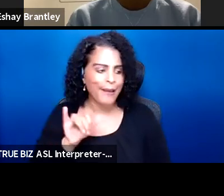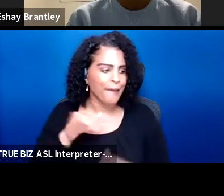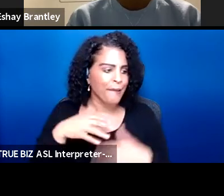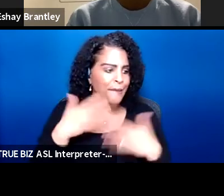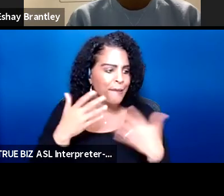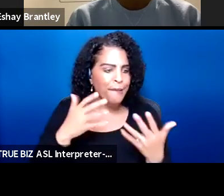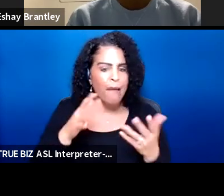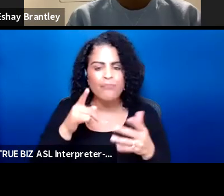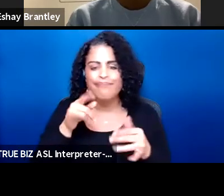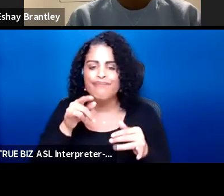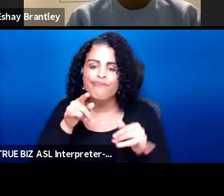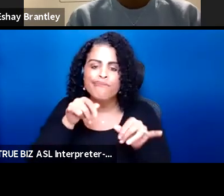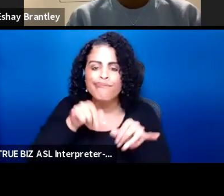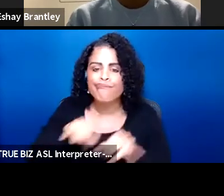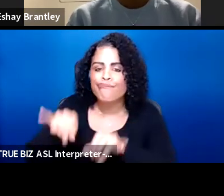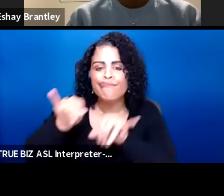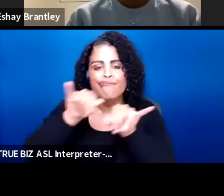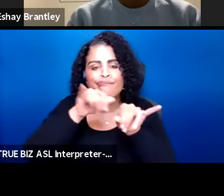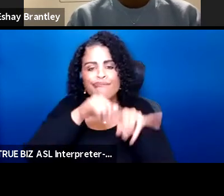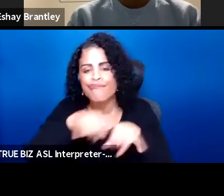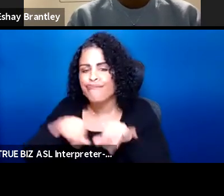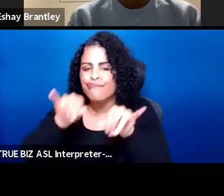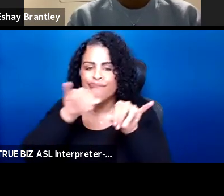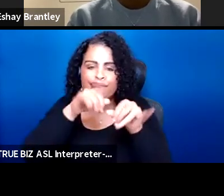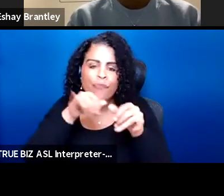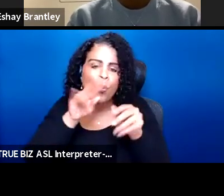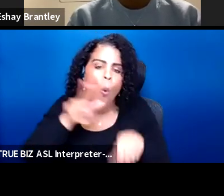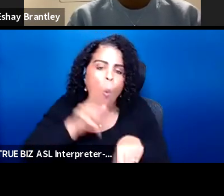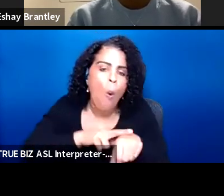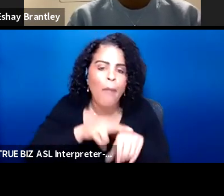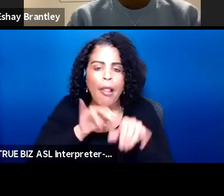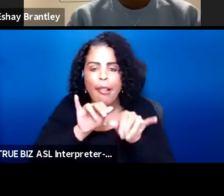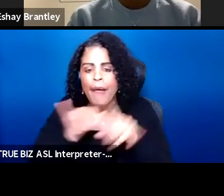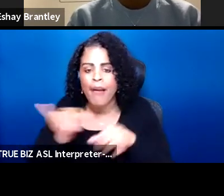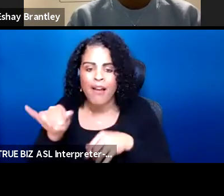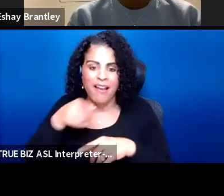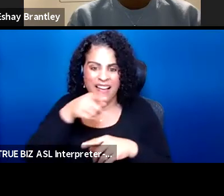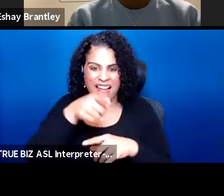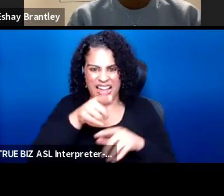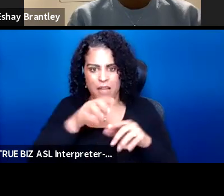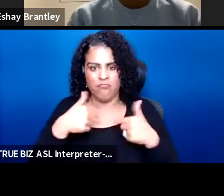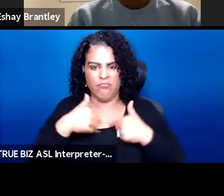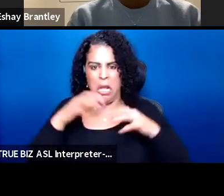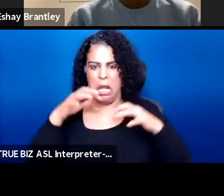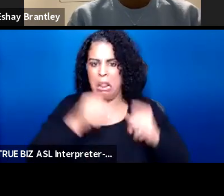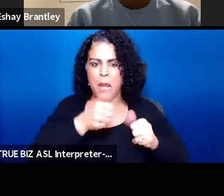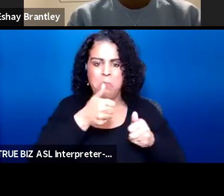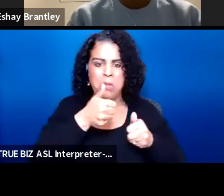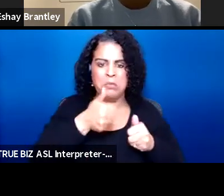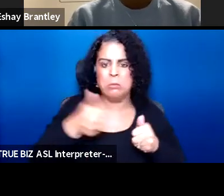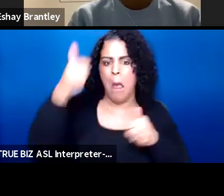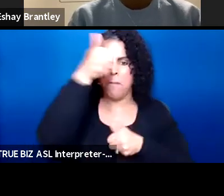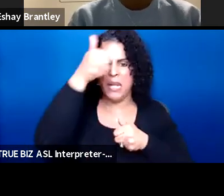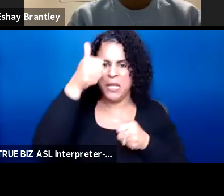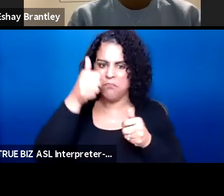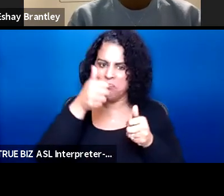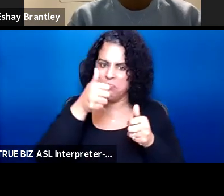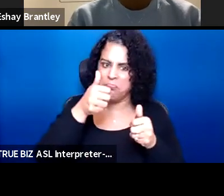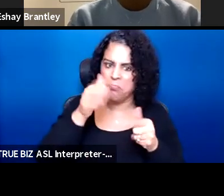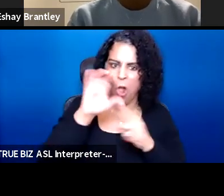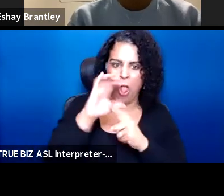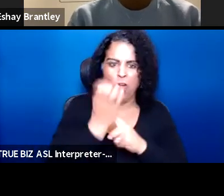status quo, or a claiming of the dominant or the superior culture over what